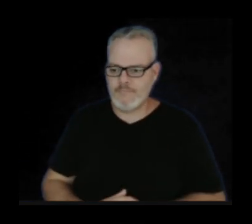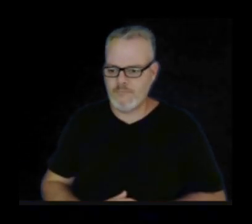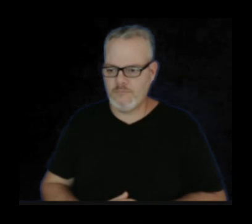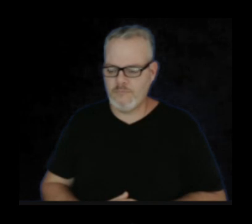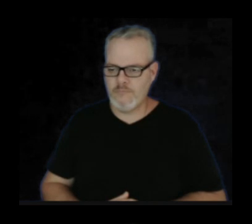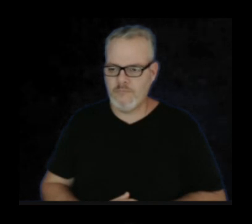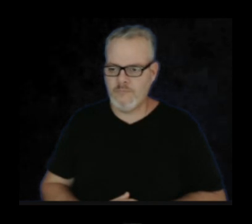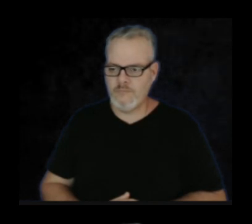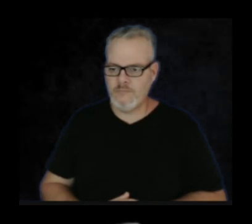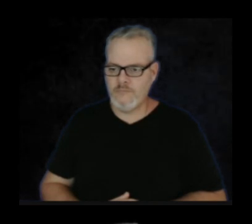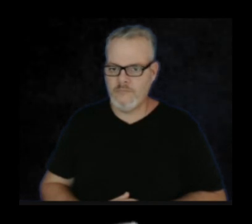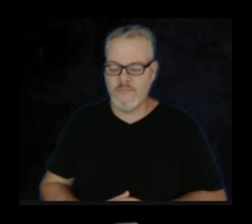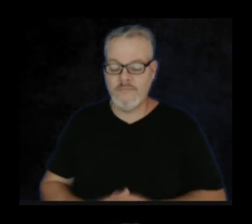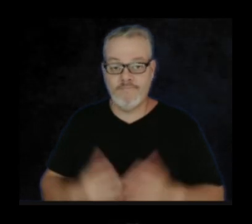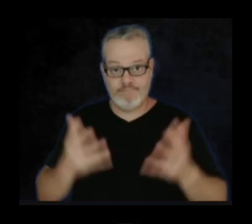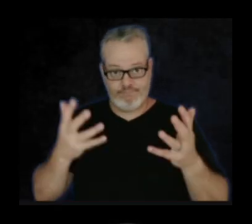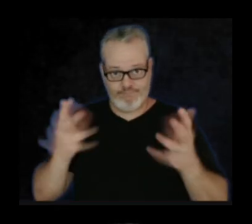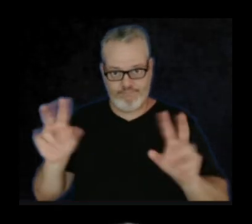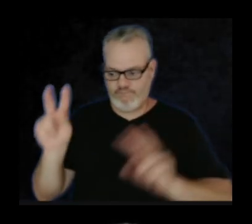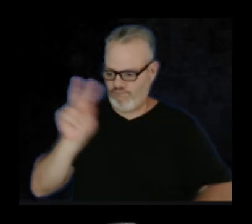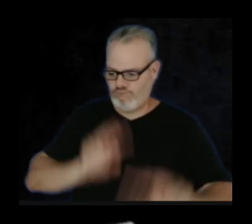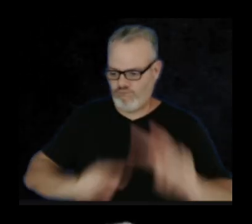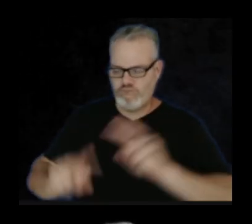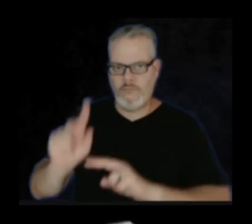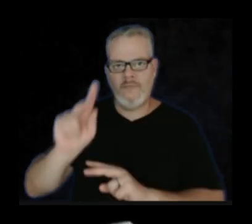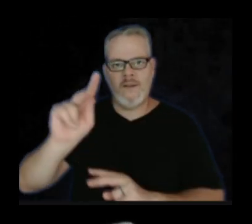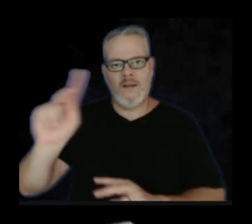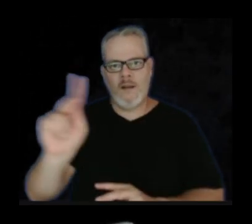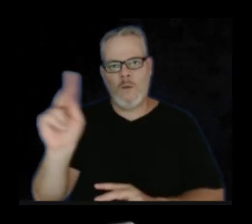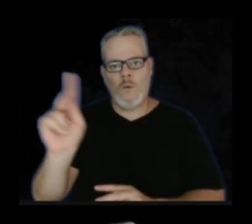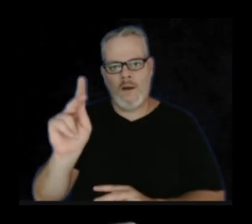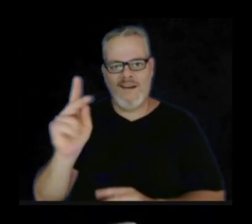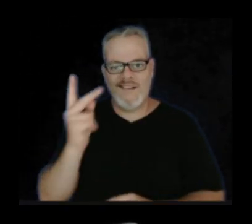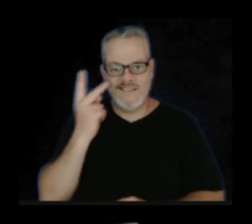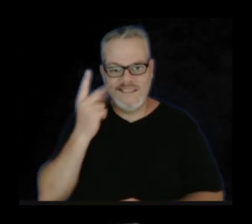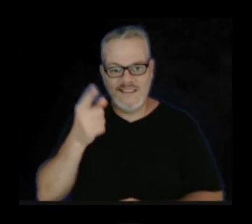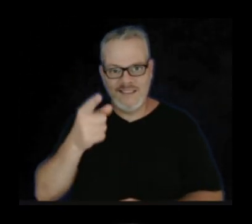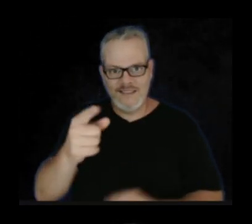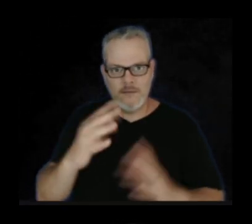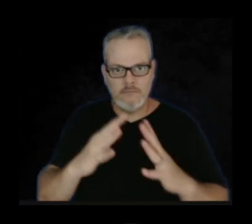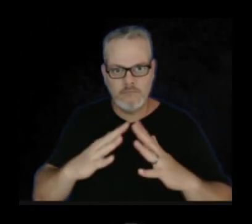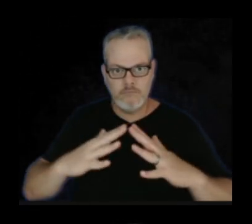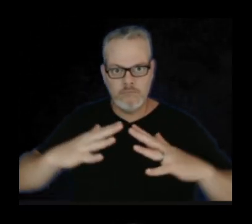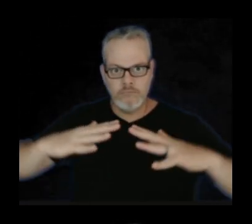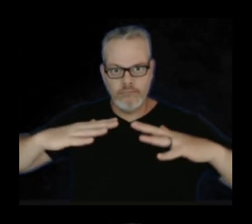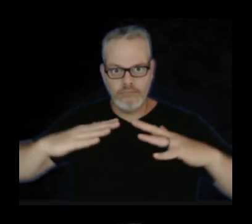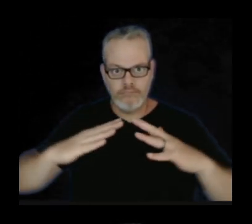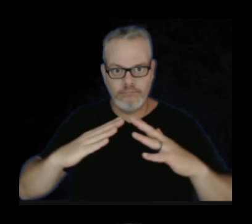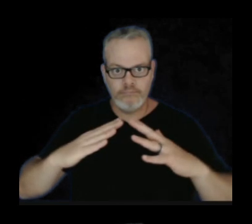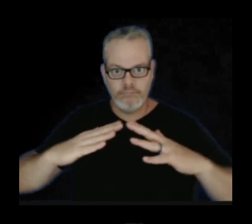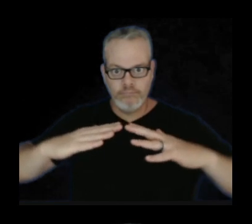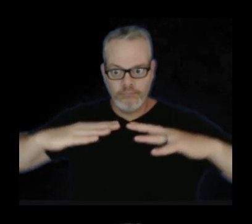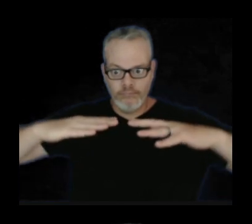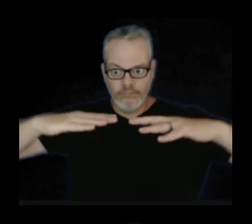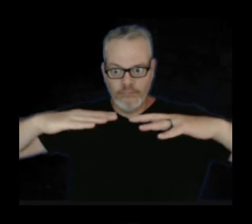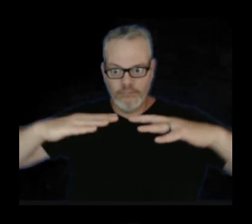Well, that's the monitoring on Kīlauea. You can see that the summit ground tilt is showing inflation once